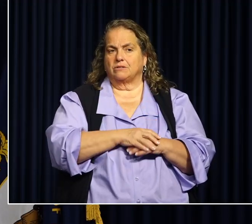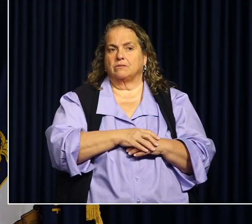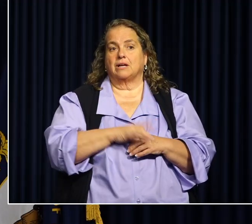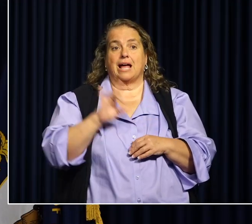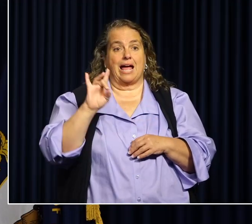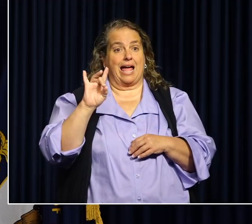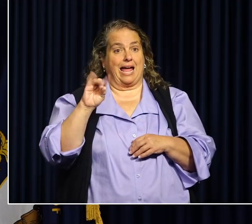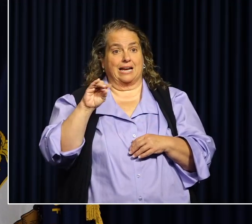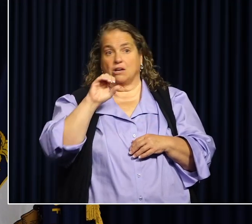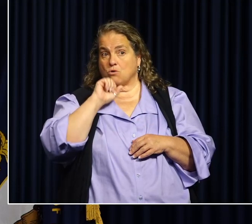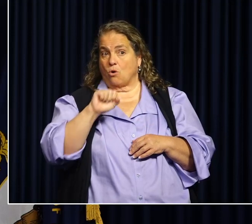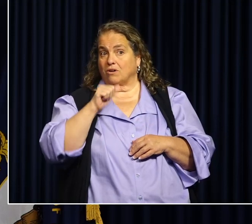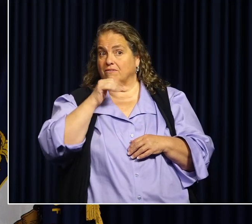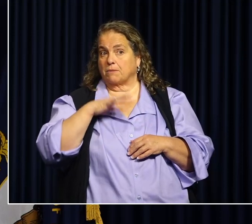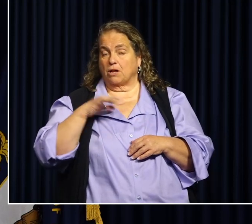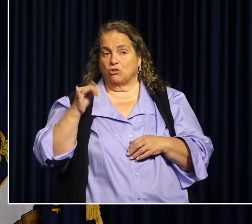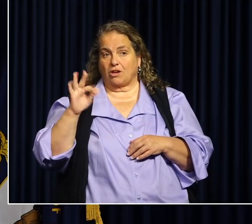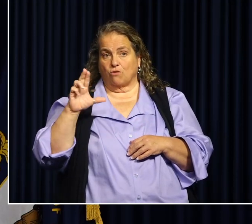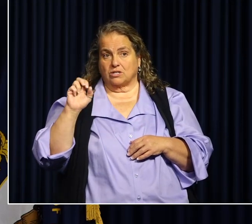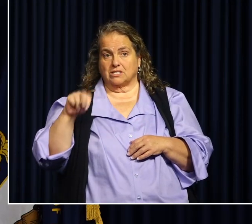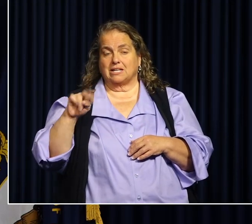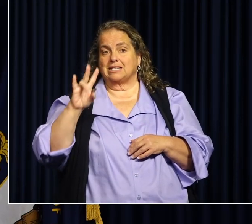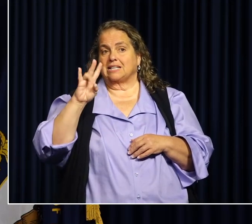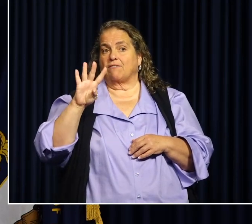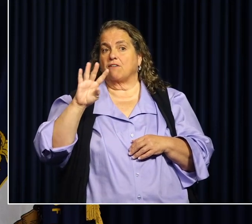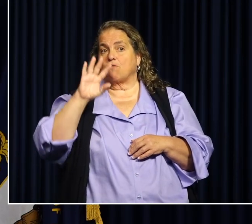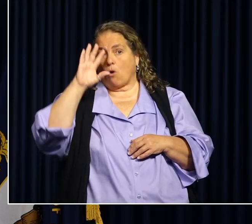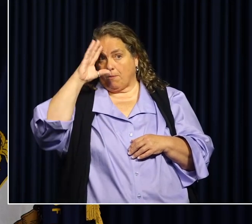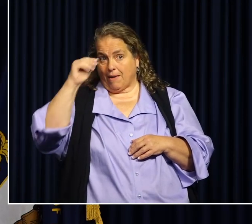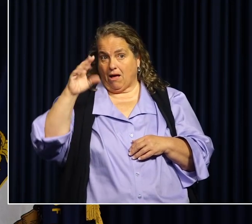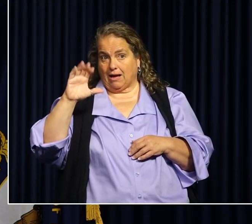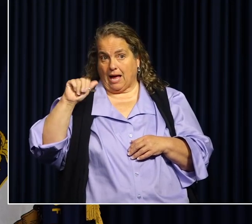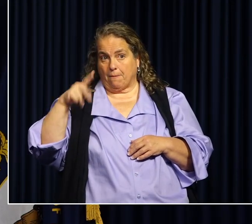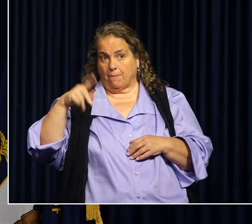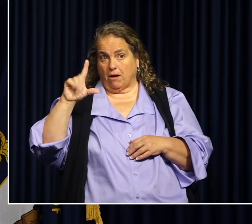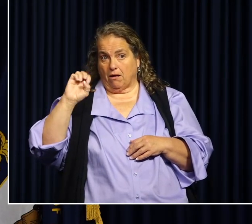an 80-year-old female from Jefferson, a 74-year-old